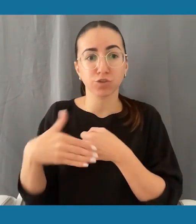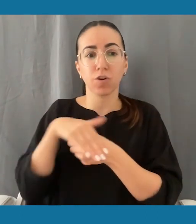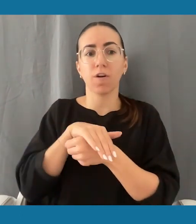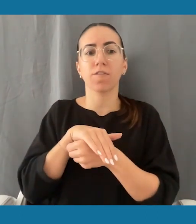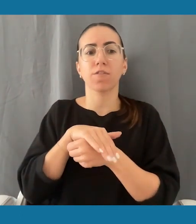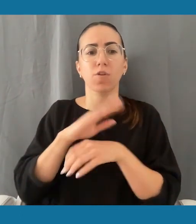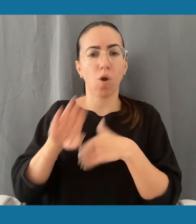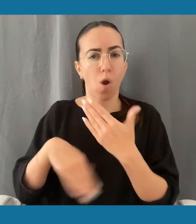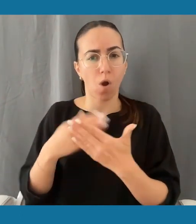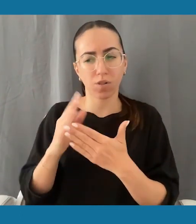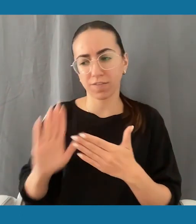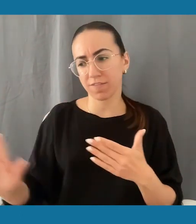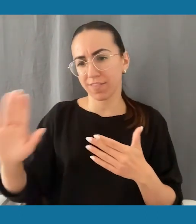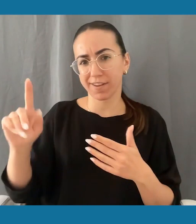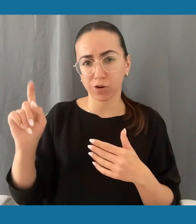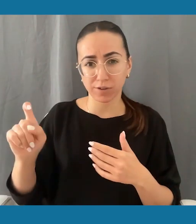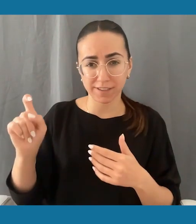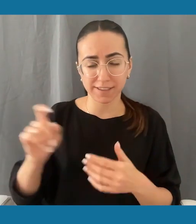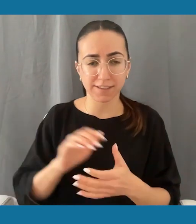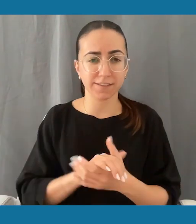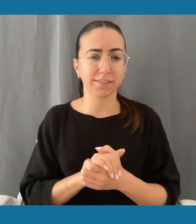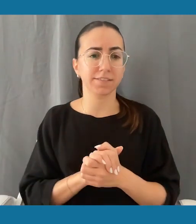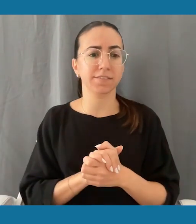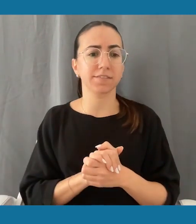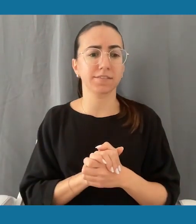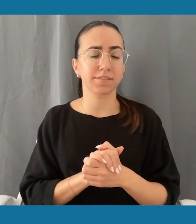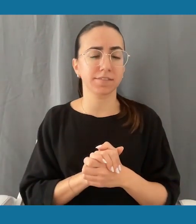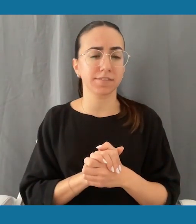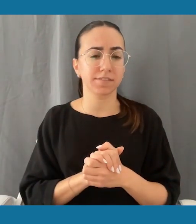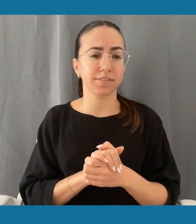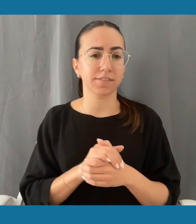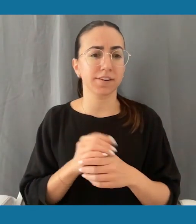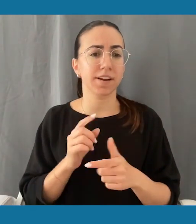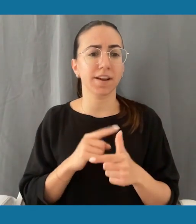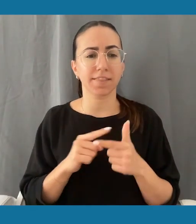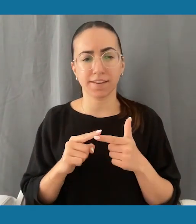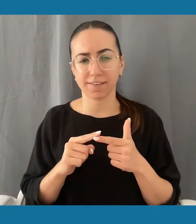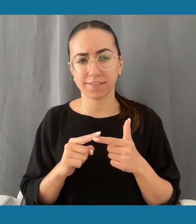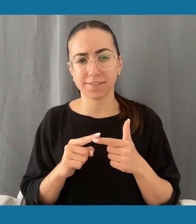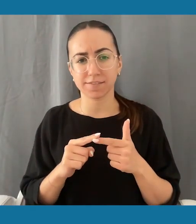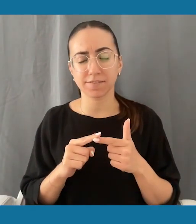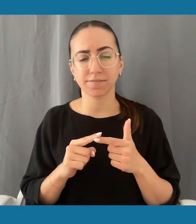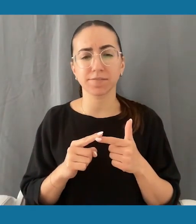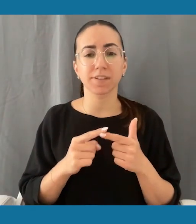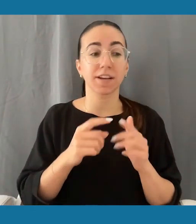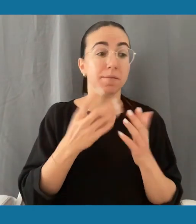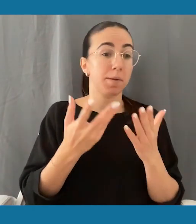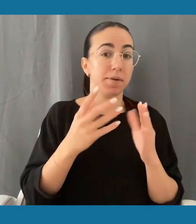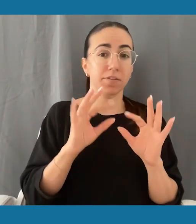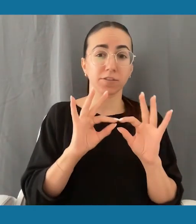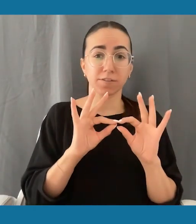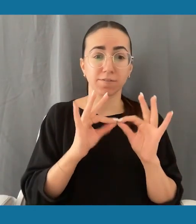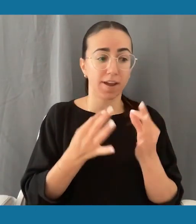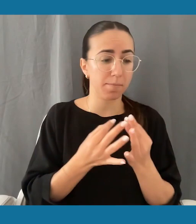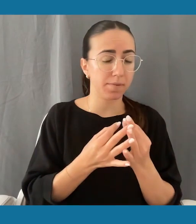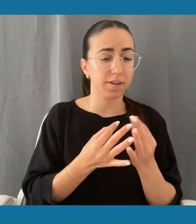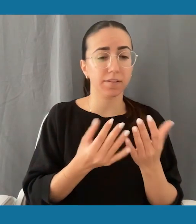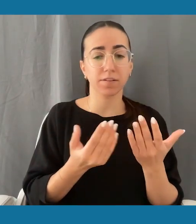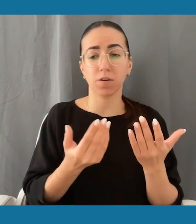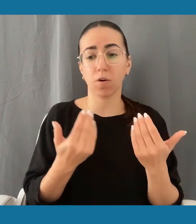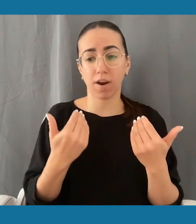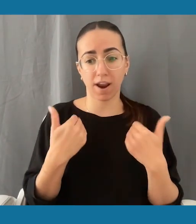their needs. And in planning one's estate where there's a family that has an individual with